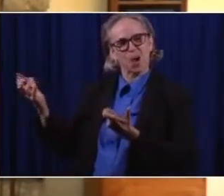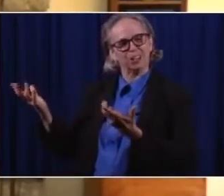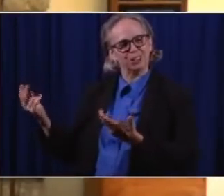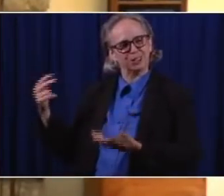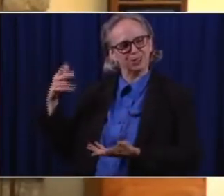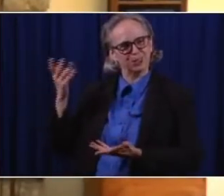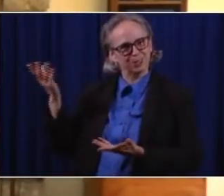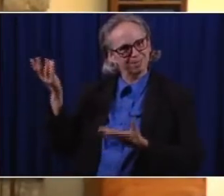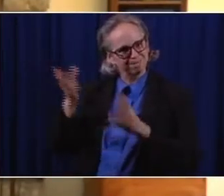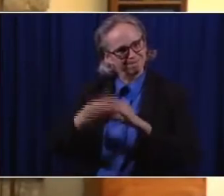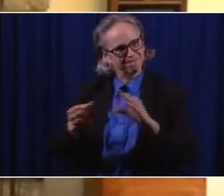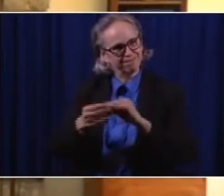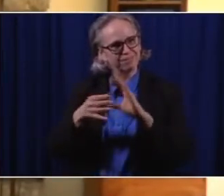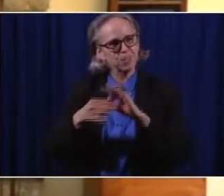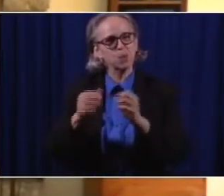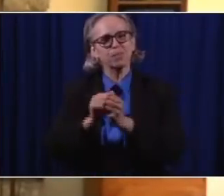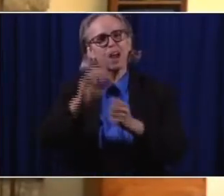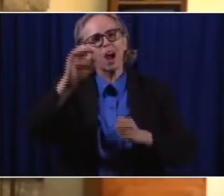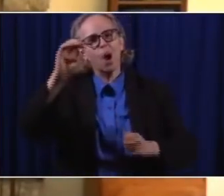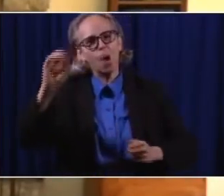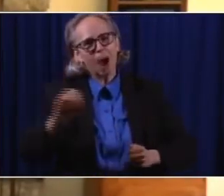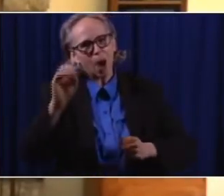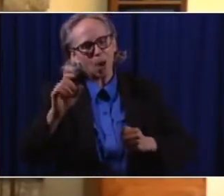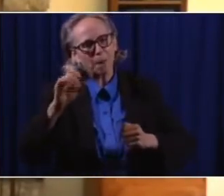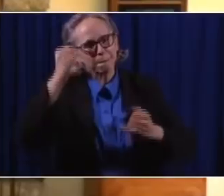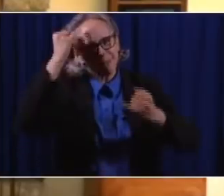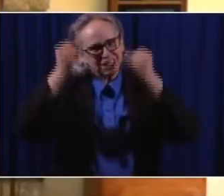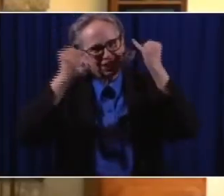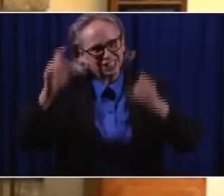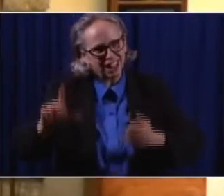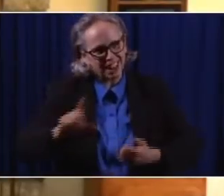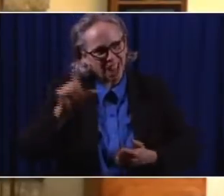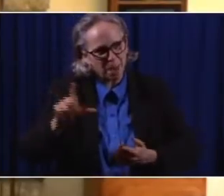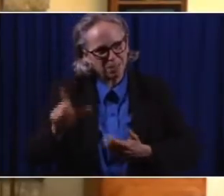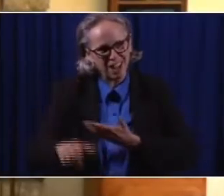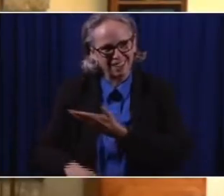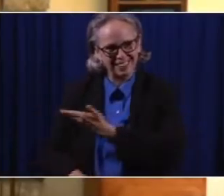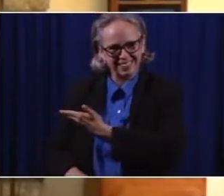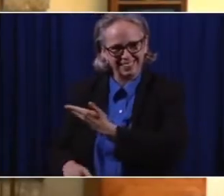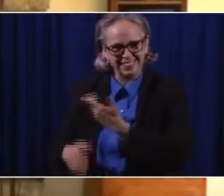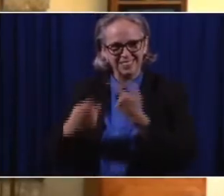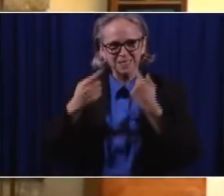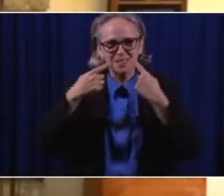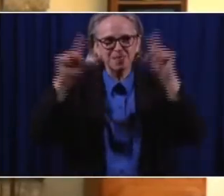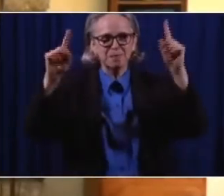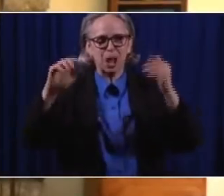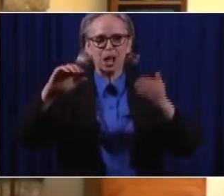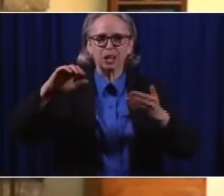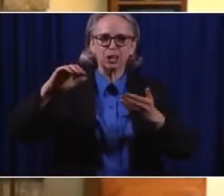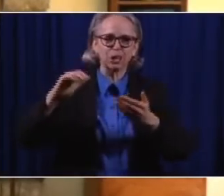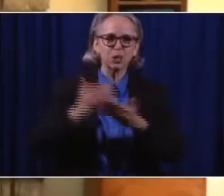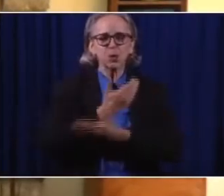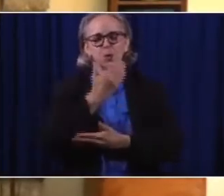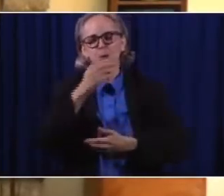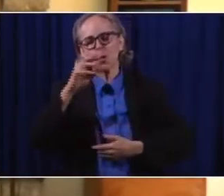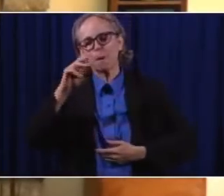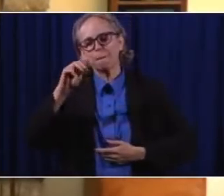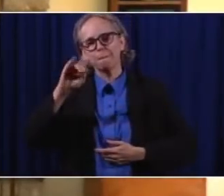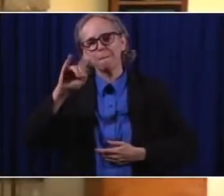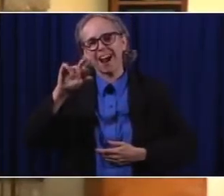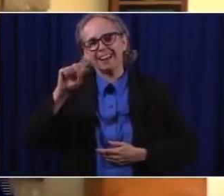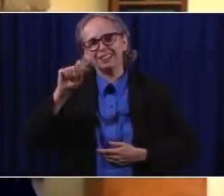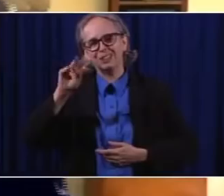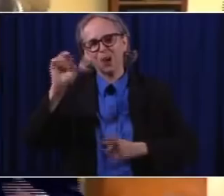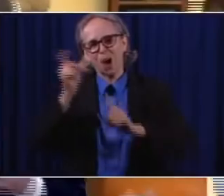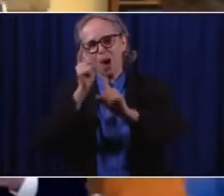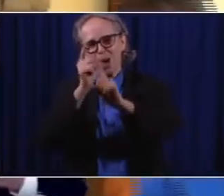Library and a milestone that they were able to reach in the last few days. Fran.